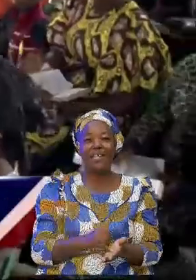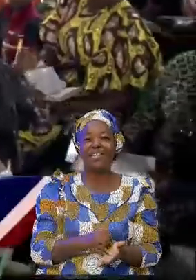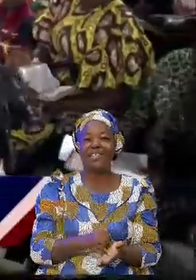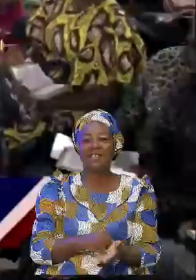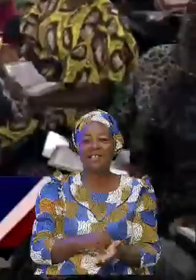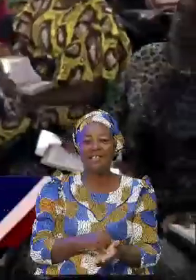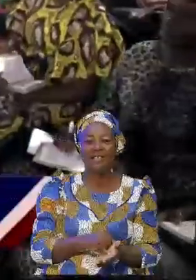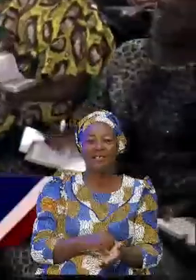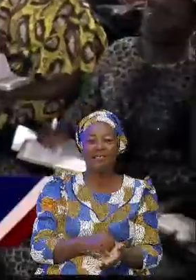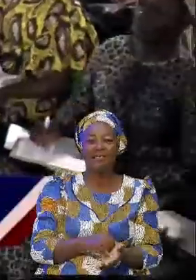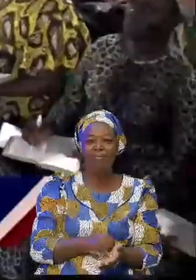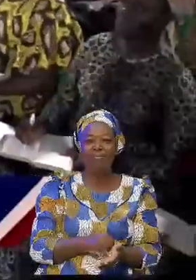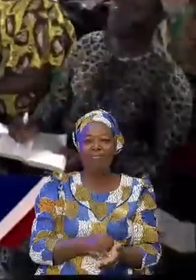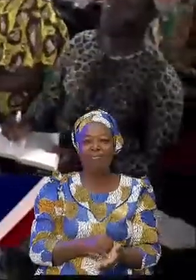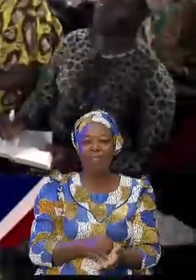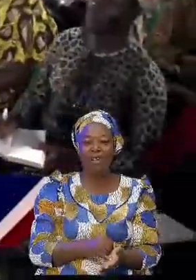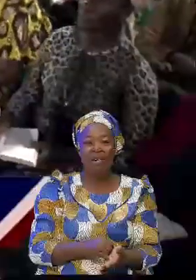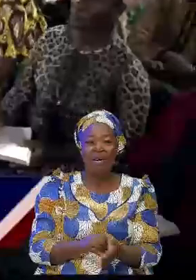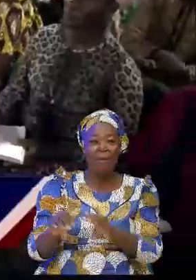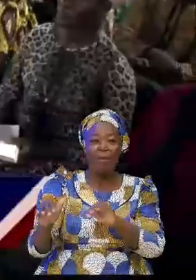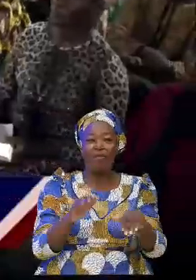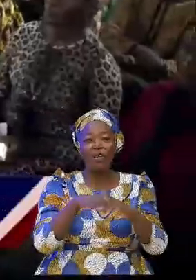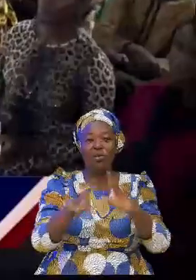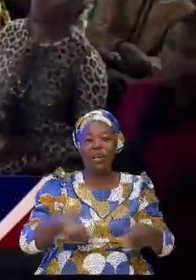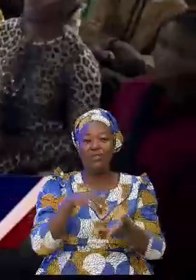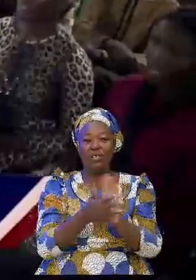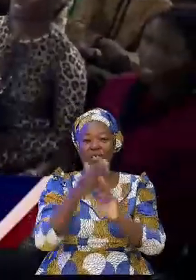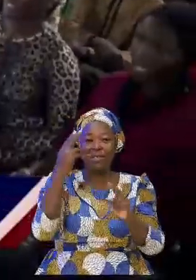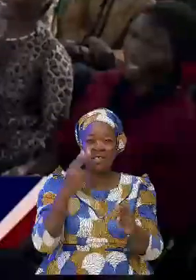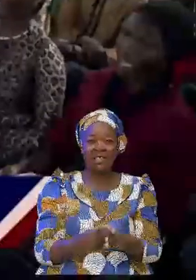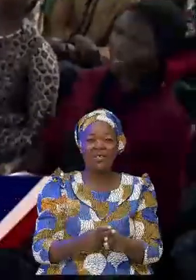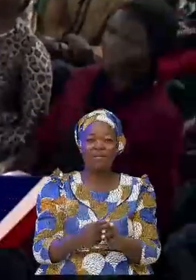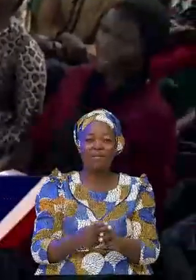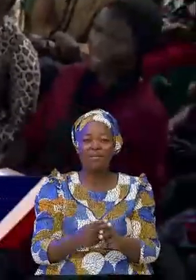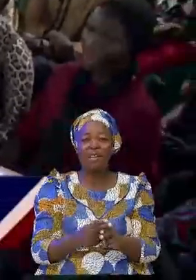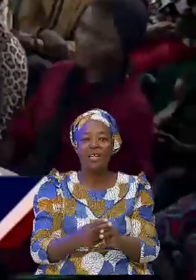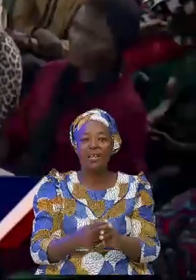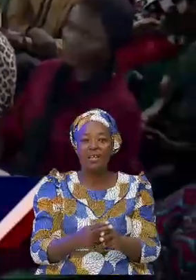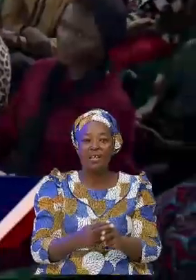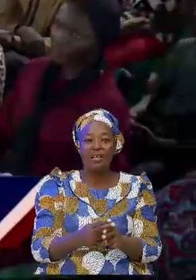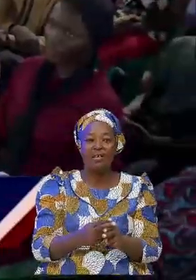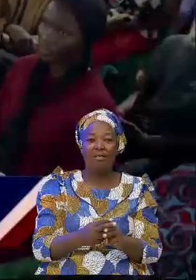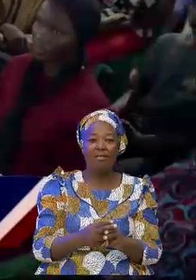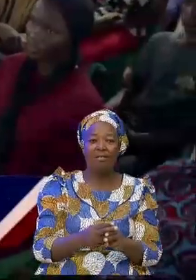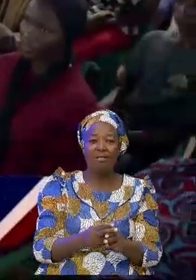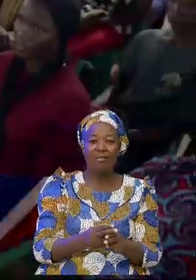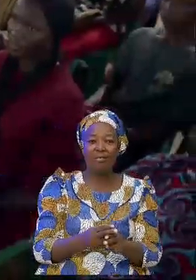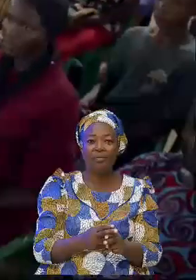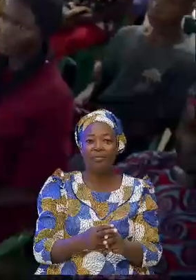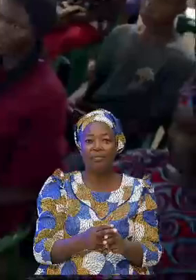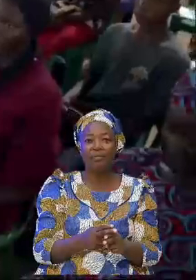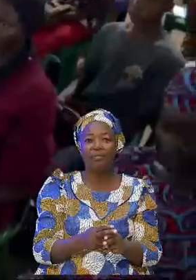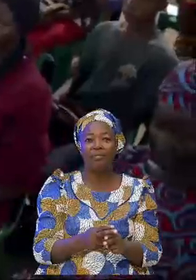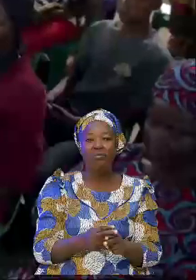I will hasten my word to perform it. Performance in your life from